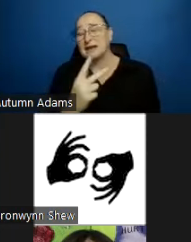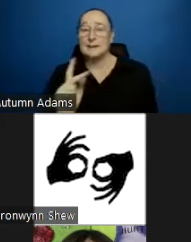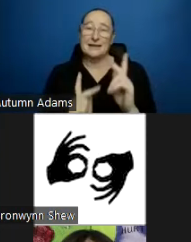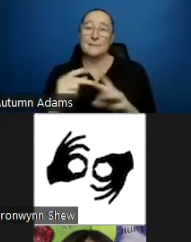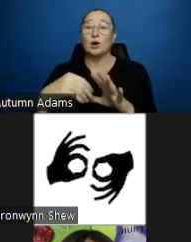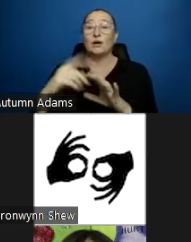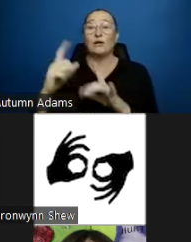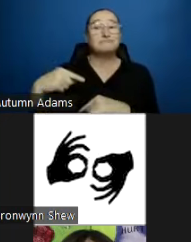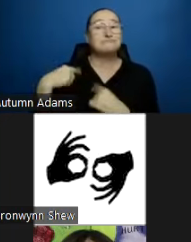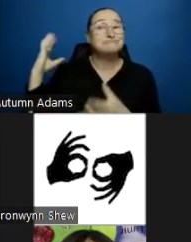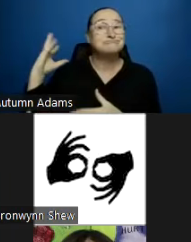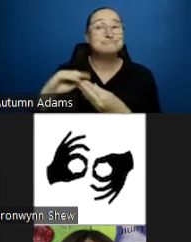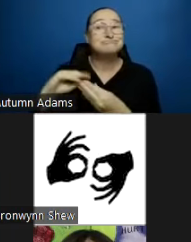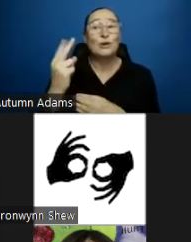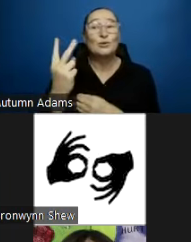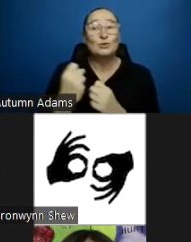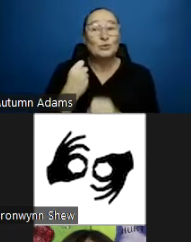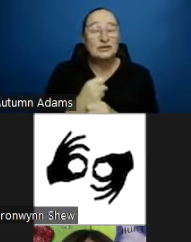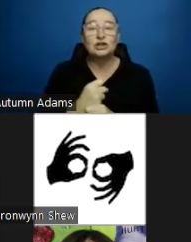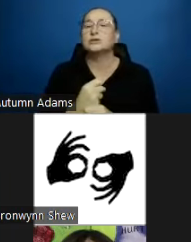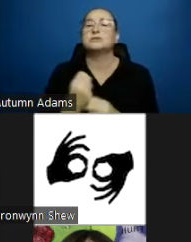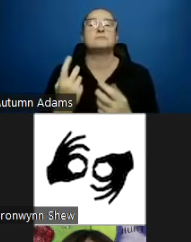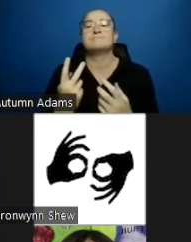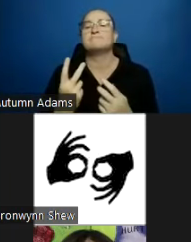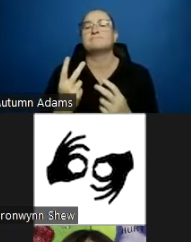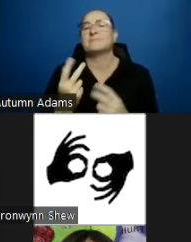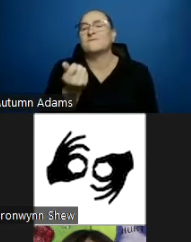years. That's, very few.